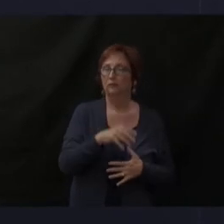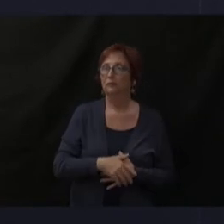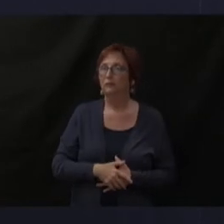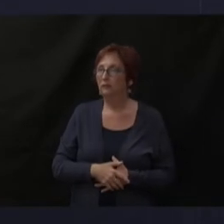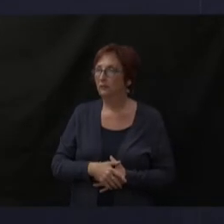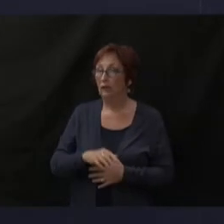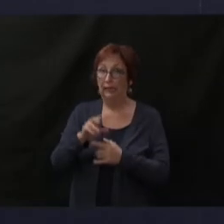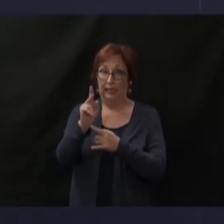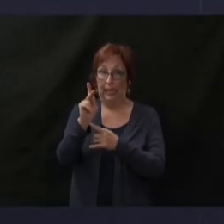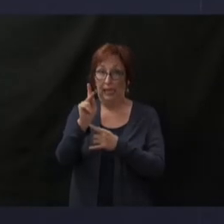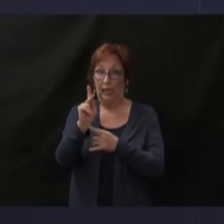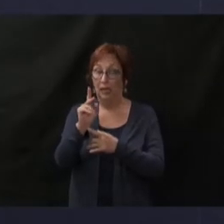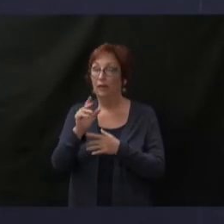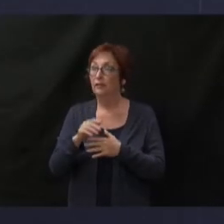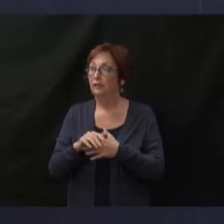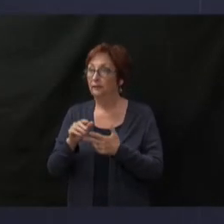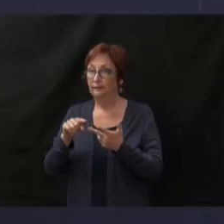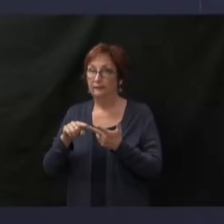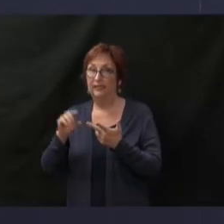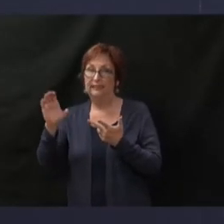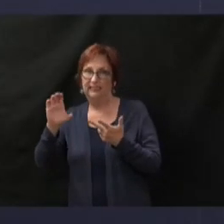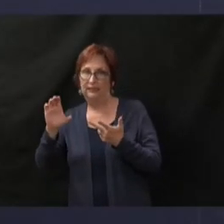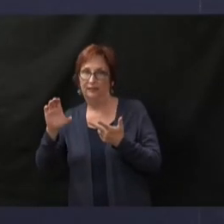K. And C.